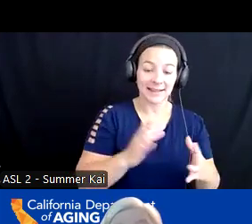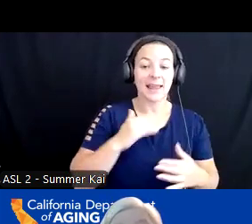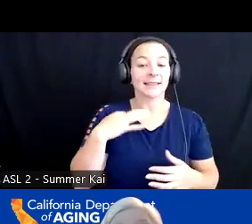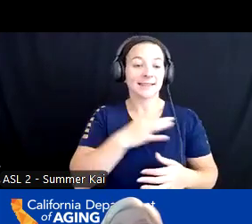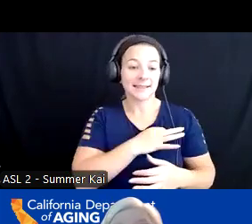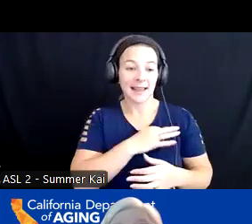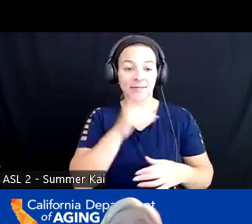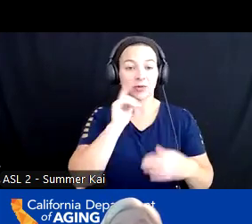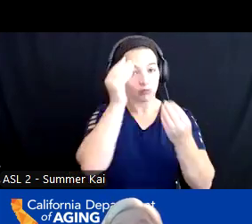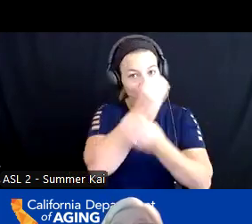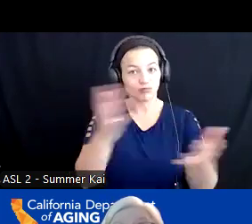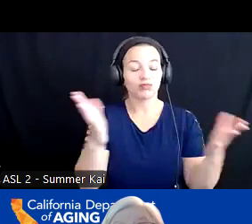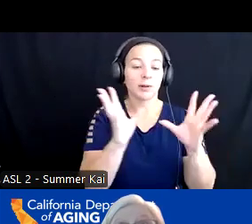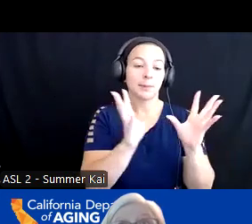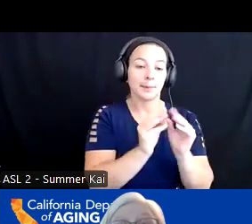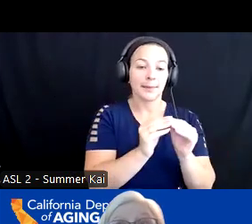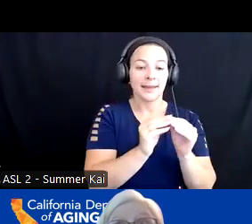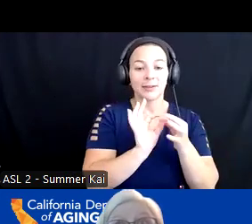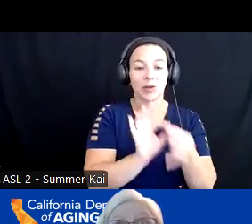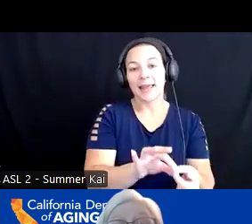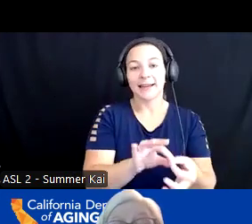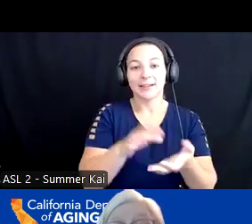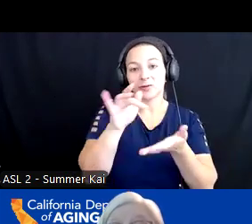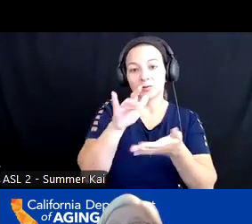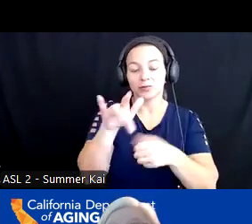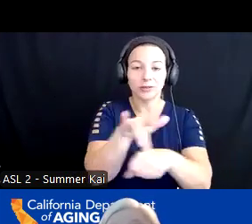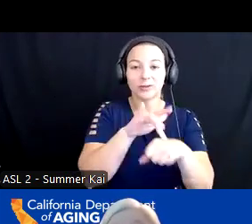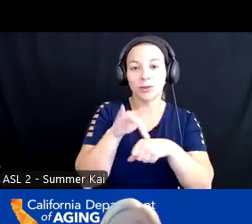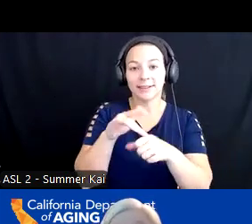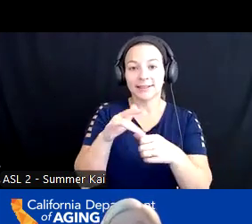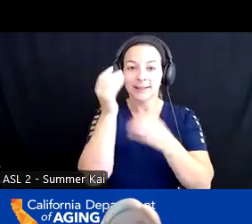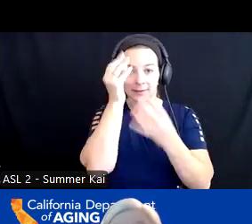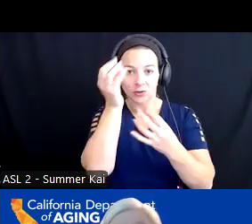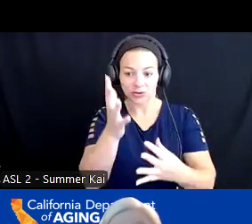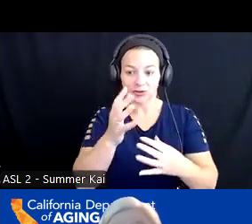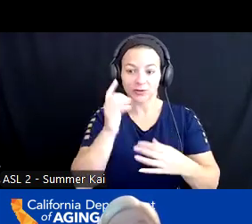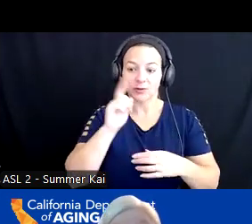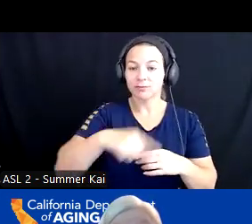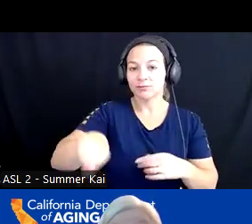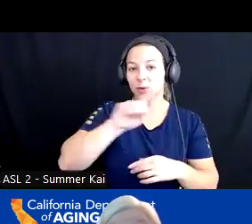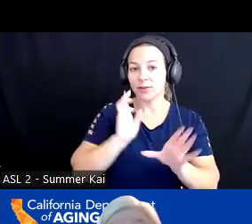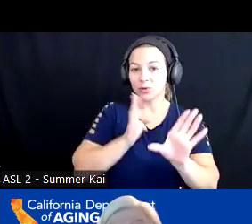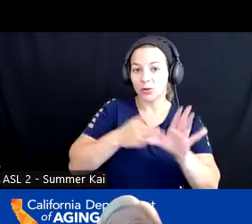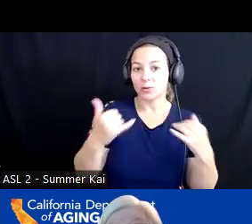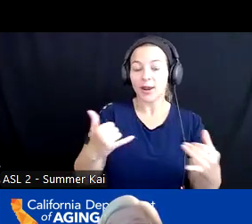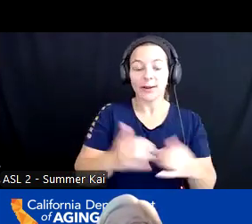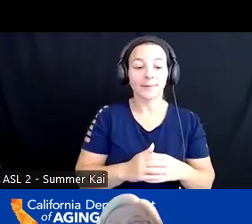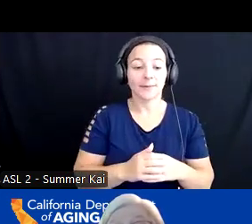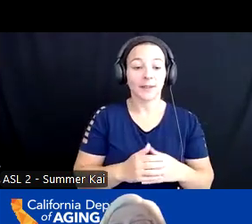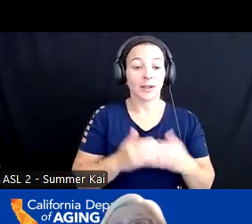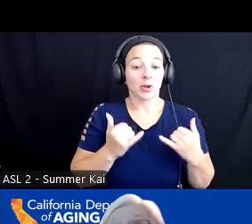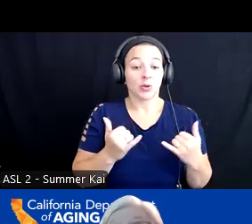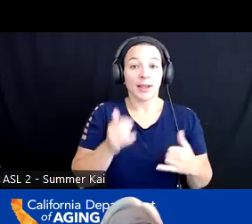out meeting-related, webinar-related resources and information to all of you attending. And at this point, we're